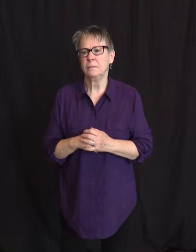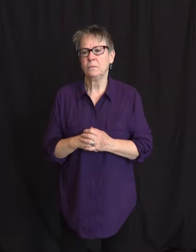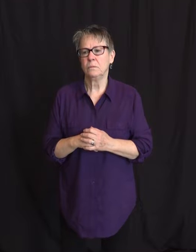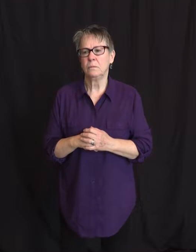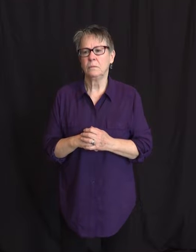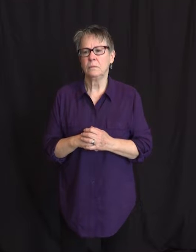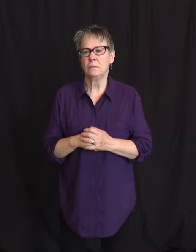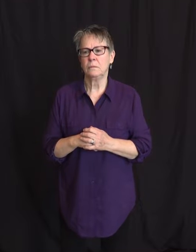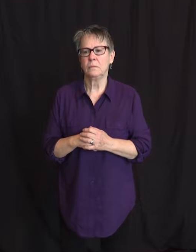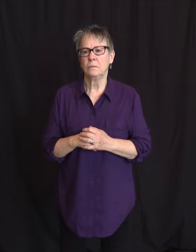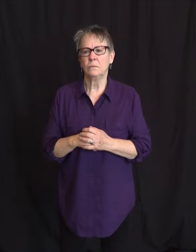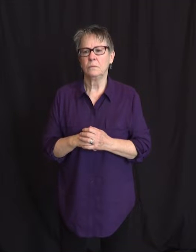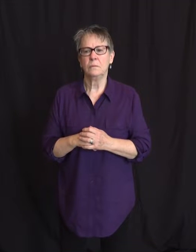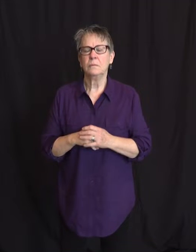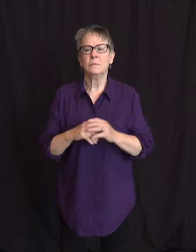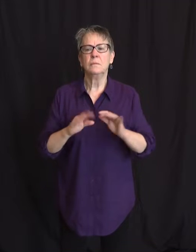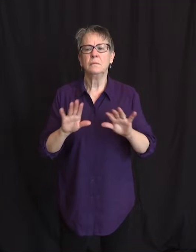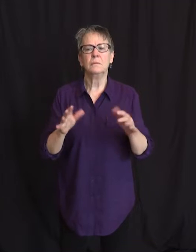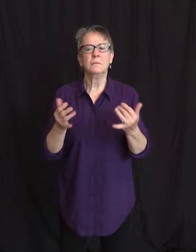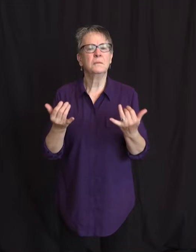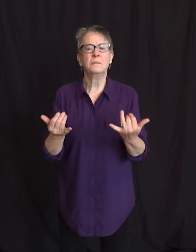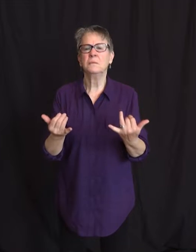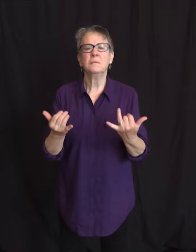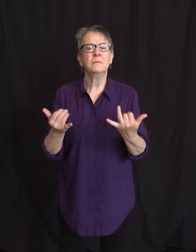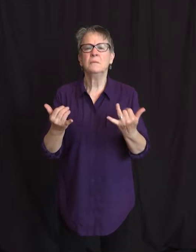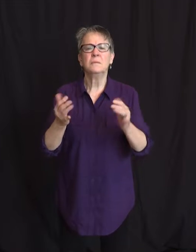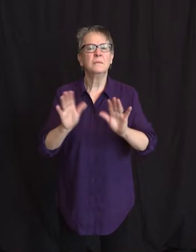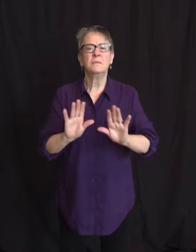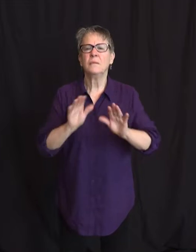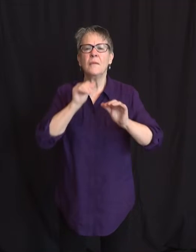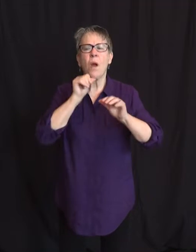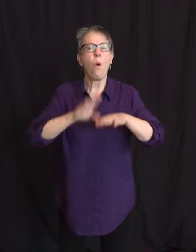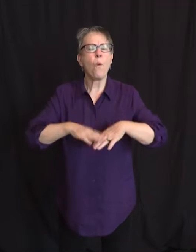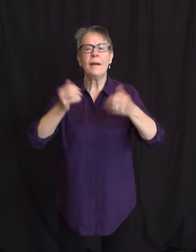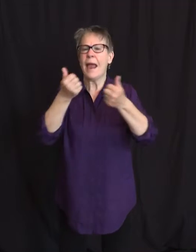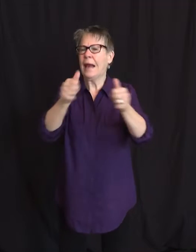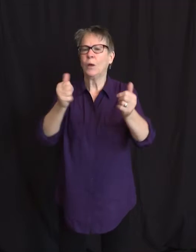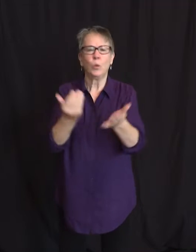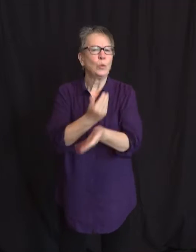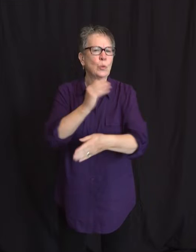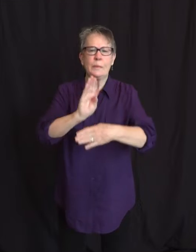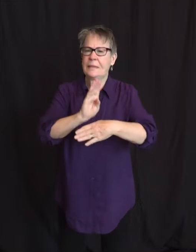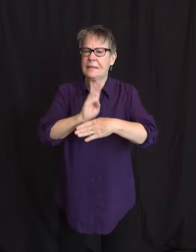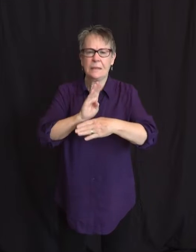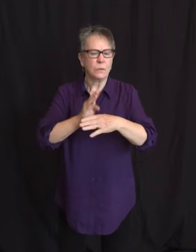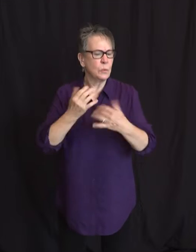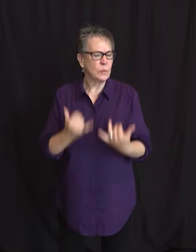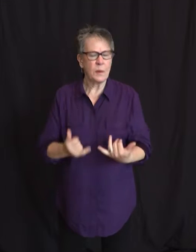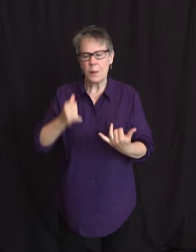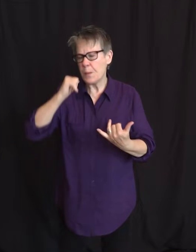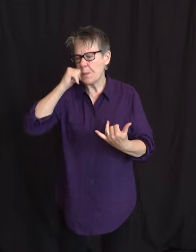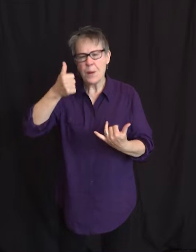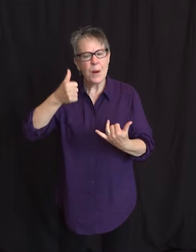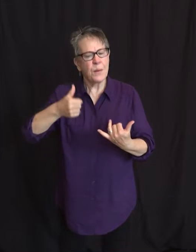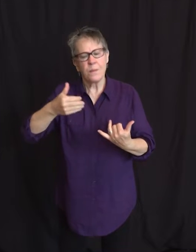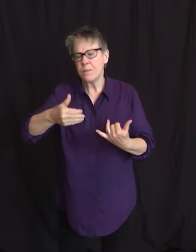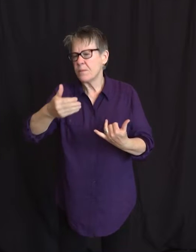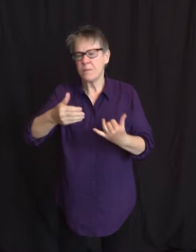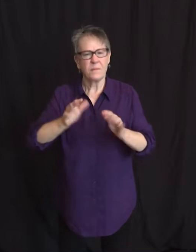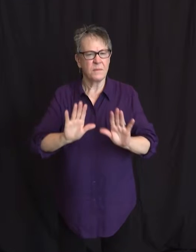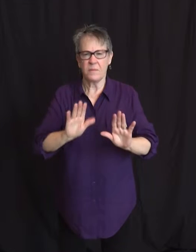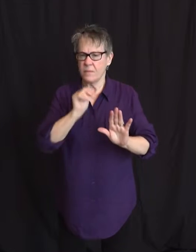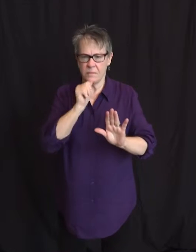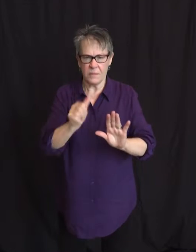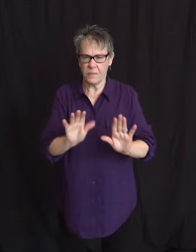to see at the least a sustained reduction in the number of new positive COVID-19 test results, new